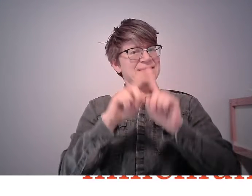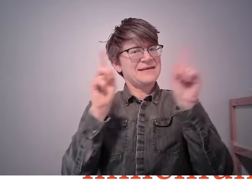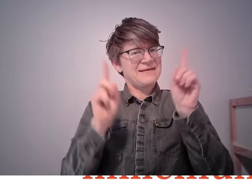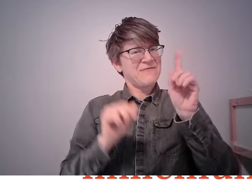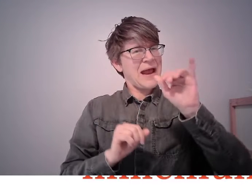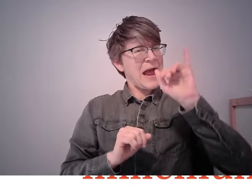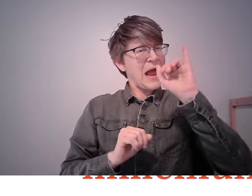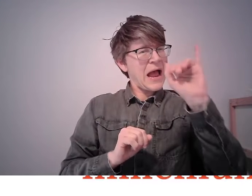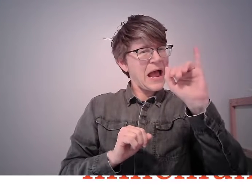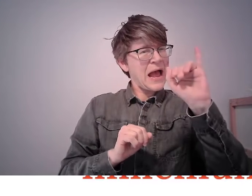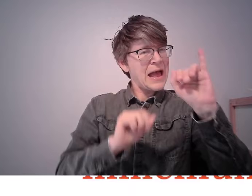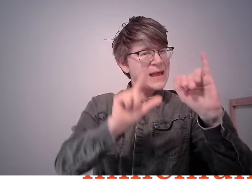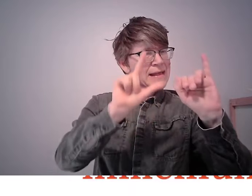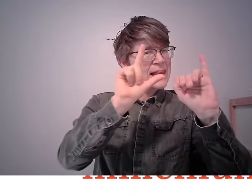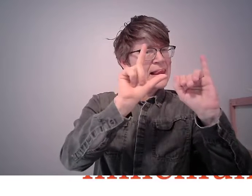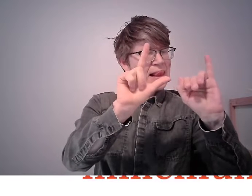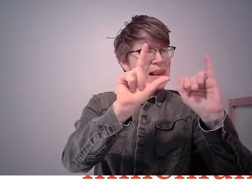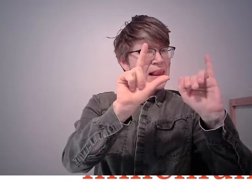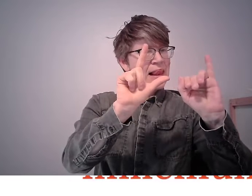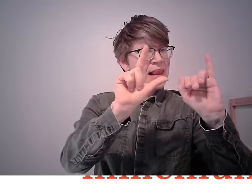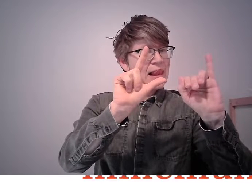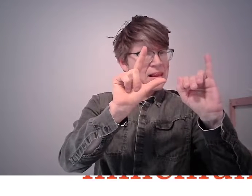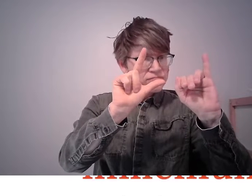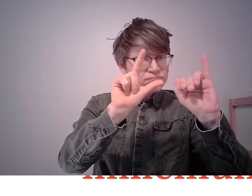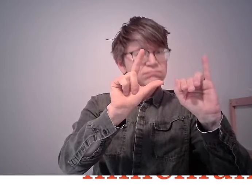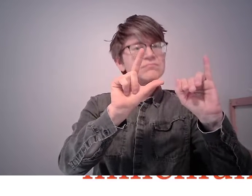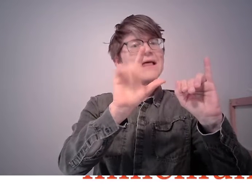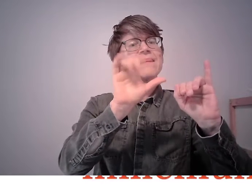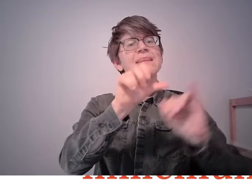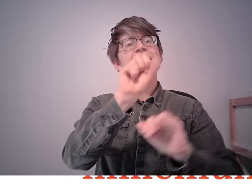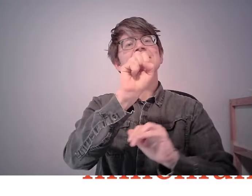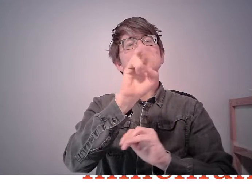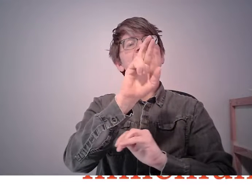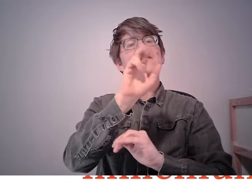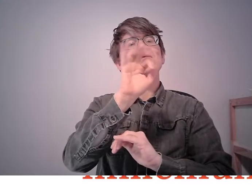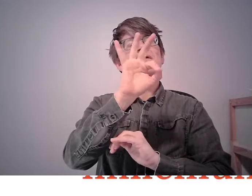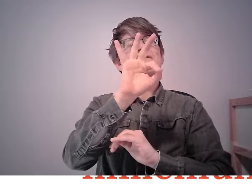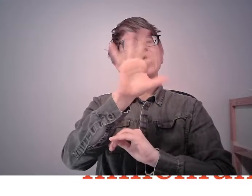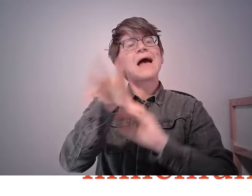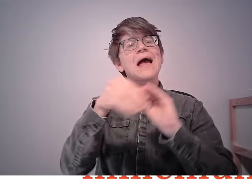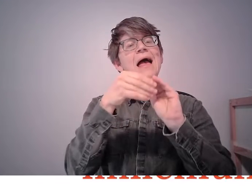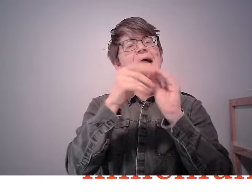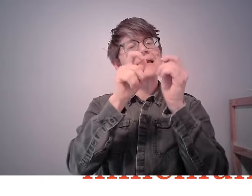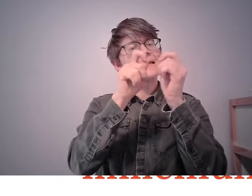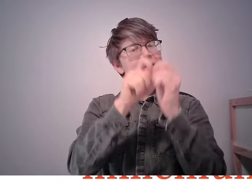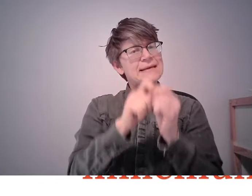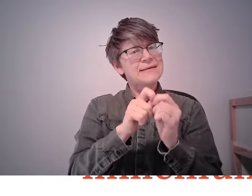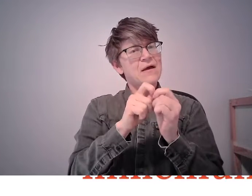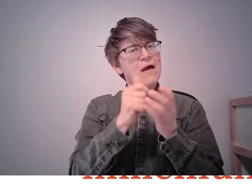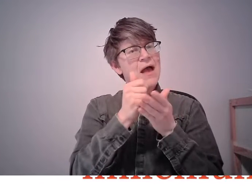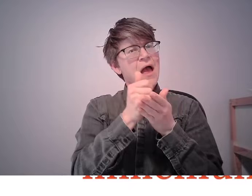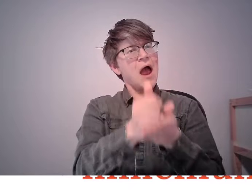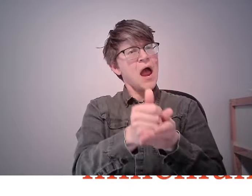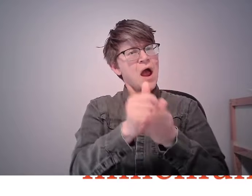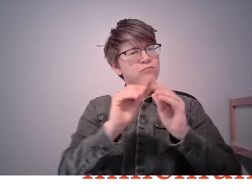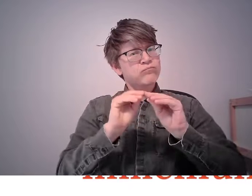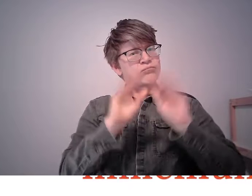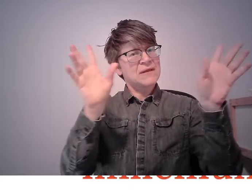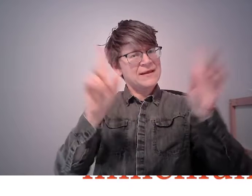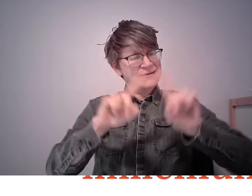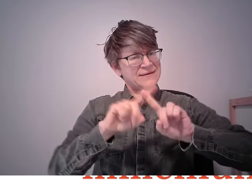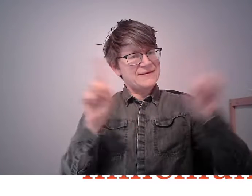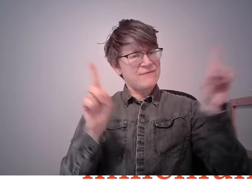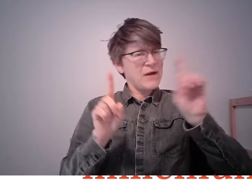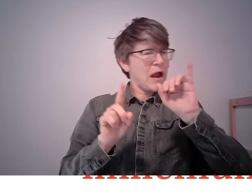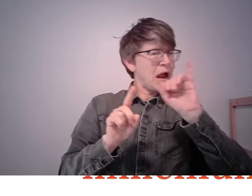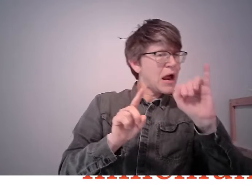lowercase l's. The serifs provide a little extra detail, and they help the reader along by indicating the horizontal